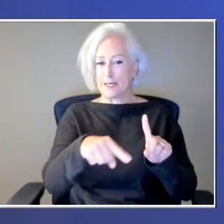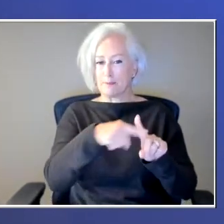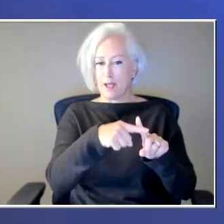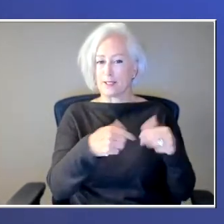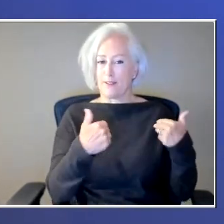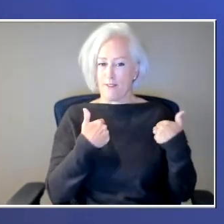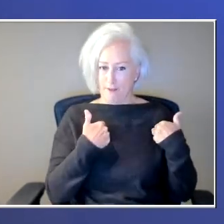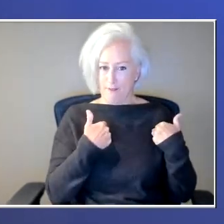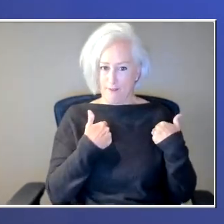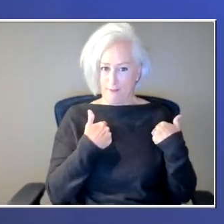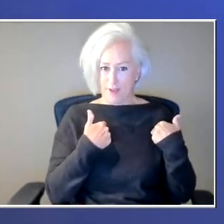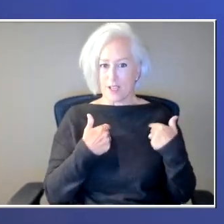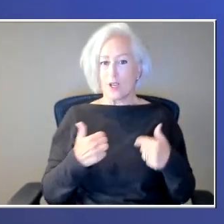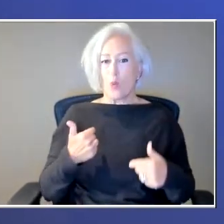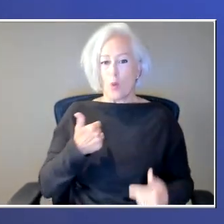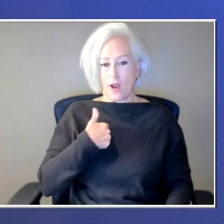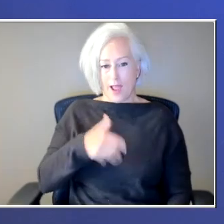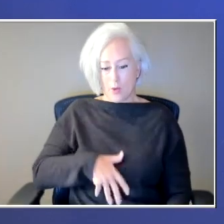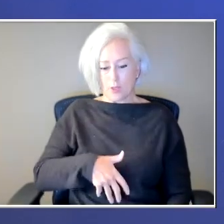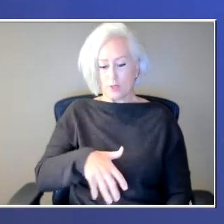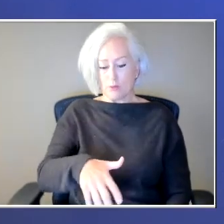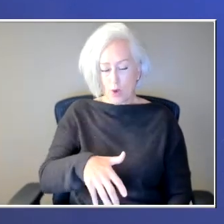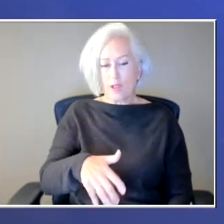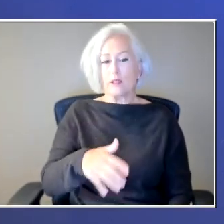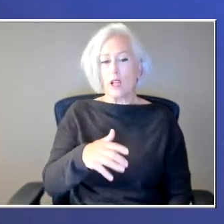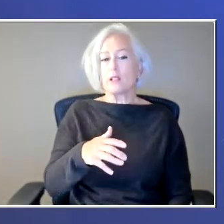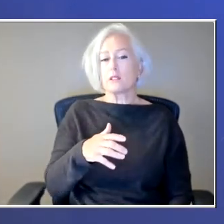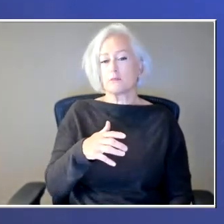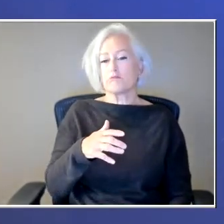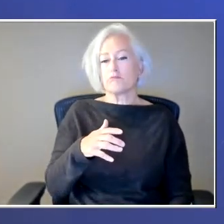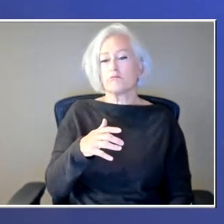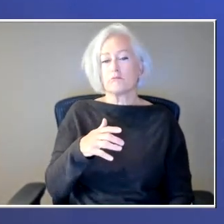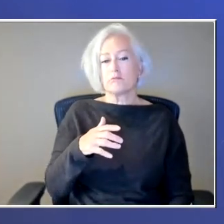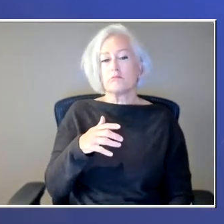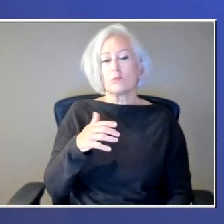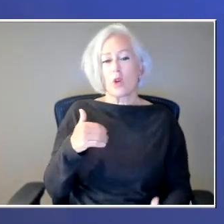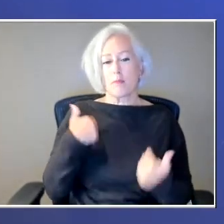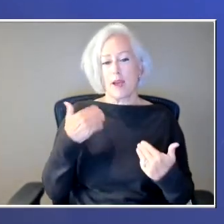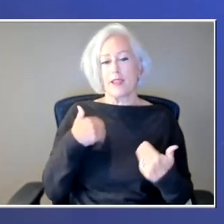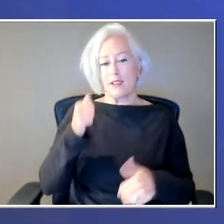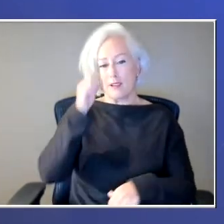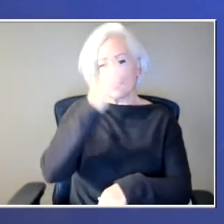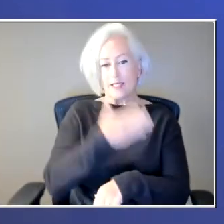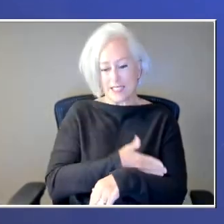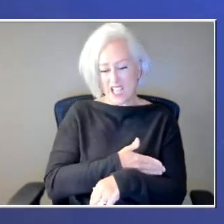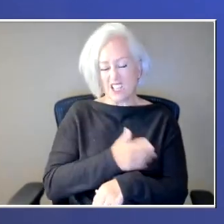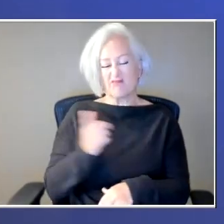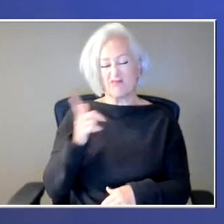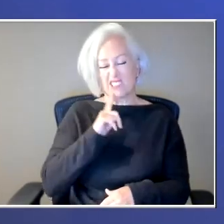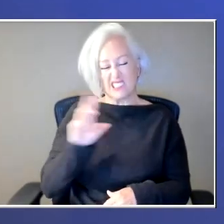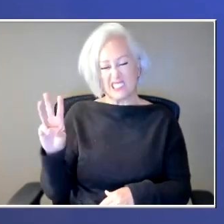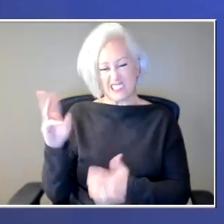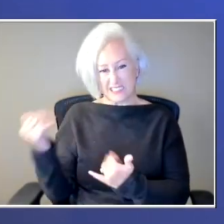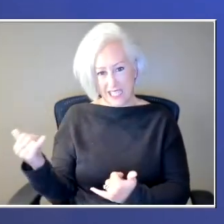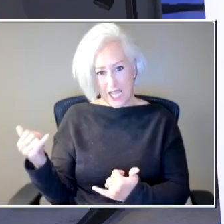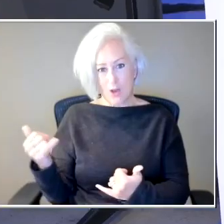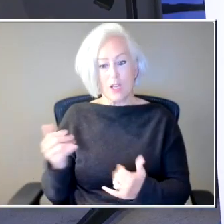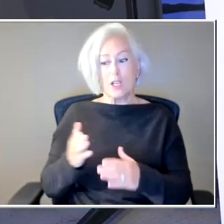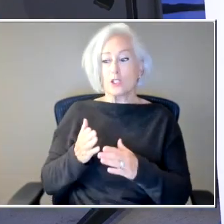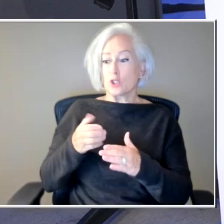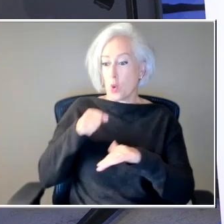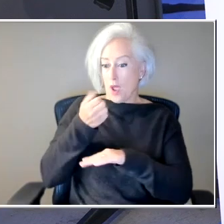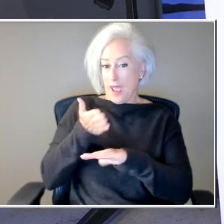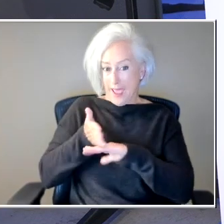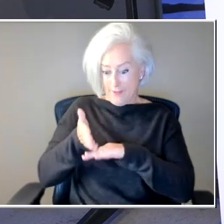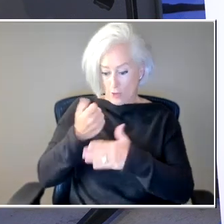6 now. And so I just had to wait until after I delivered him, and then I was able to get the genetic testing And done. with this family history